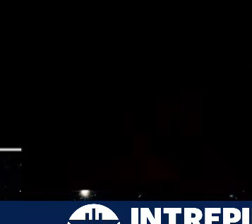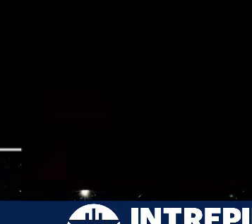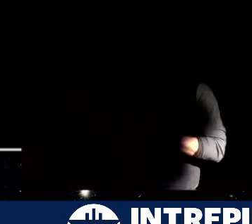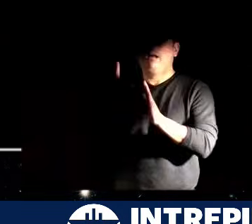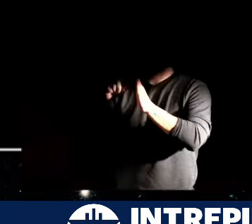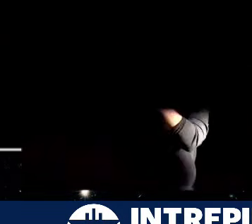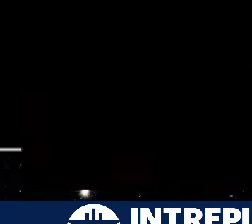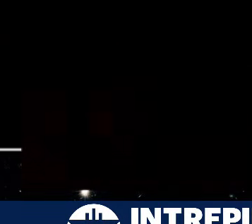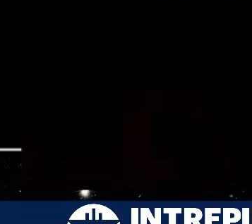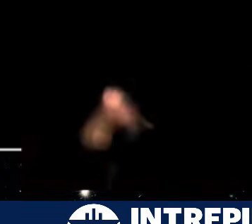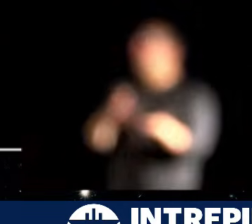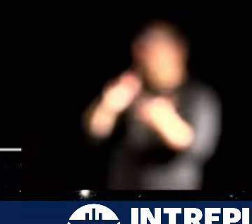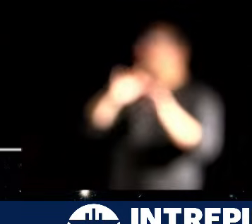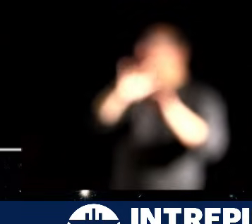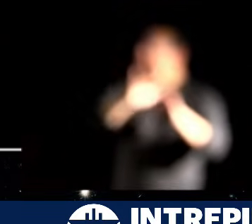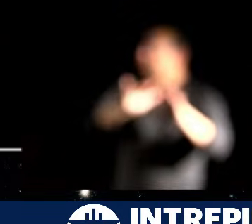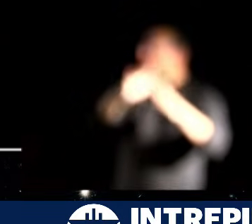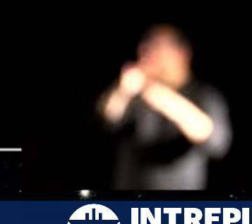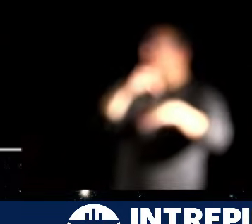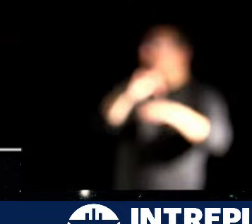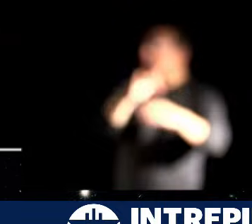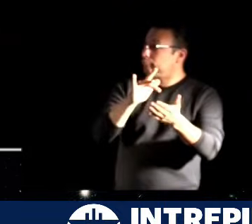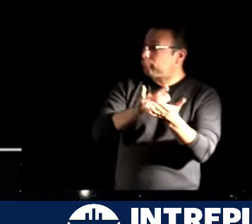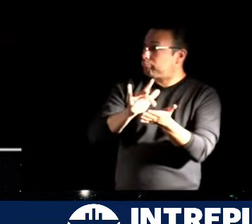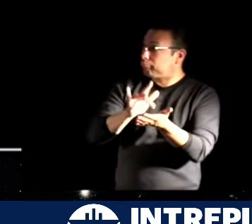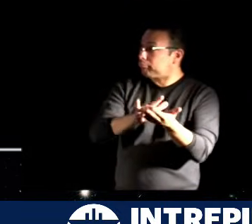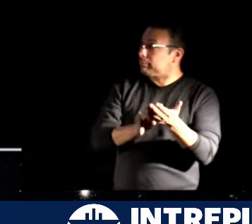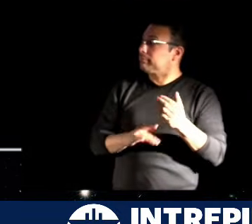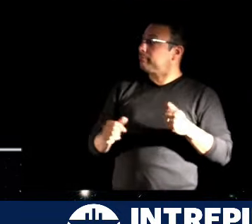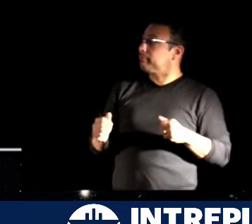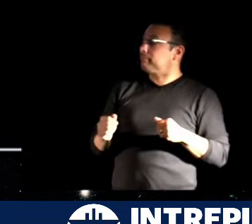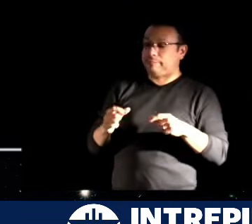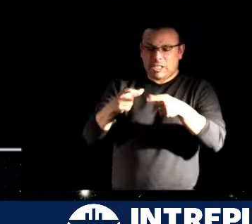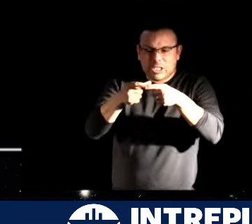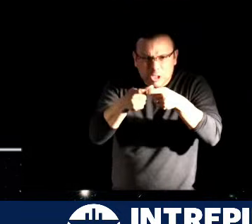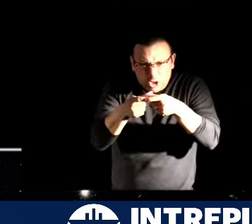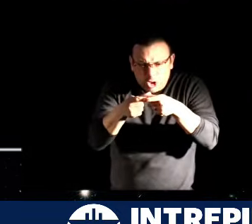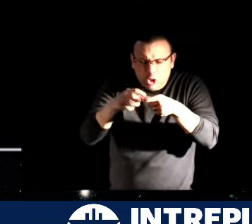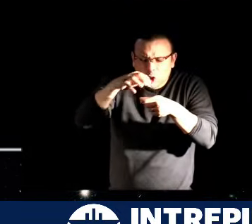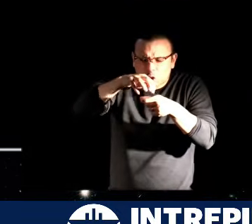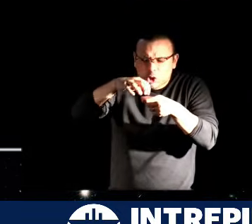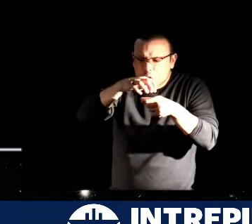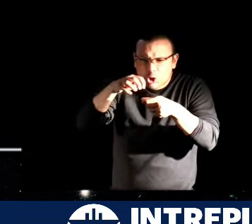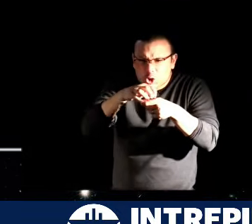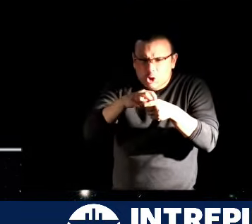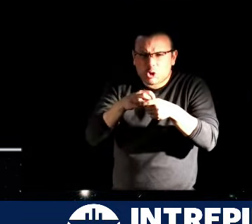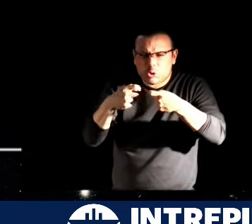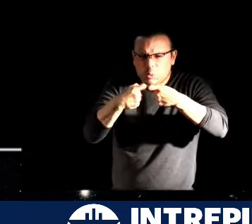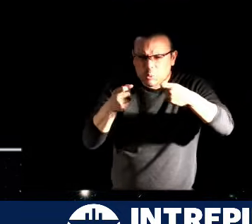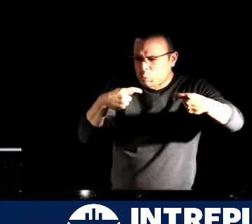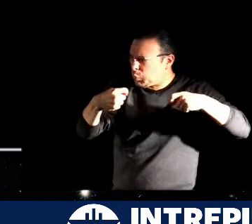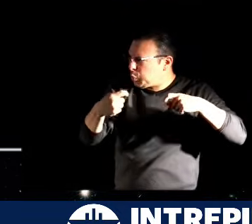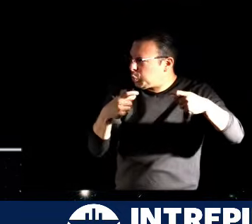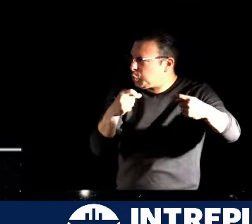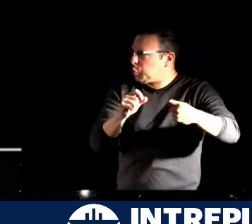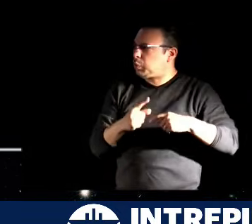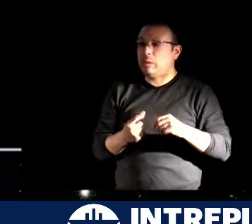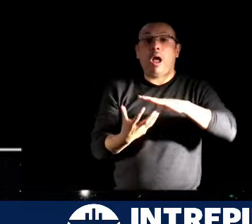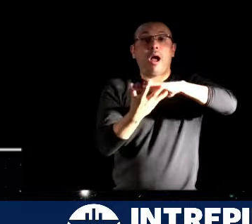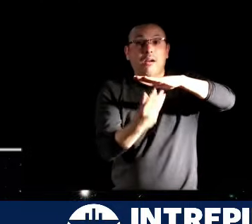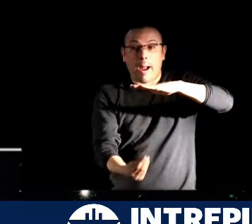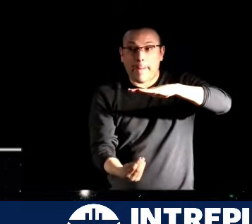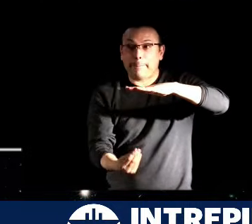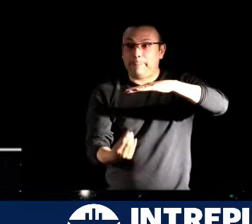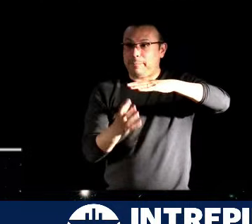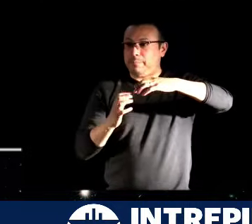phones, integrated circuits, Xerox copying machines, right? At this point, there had been 18